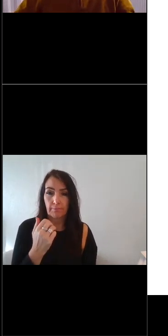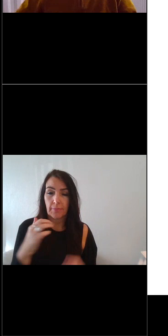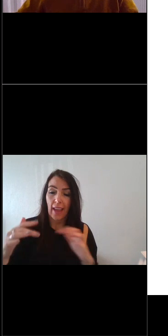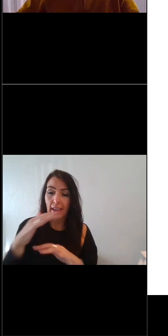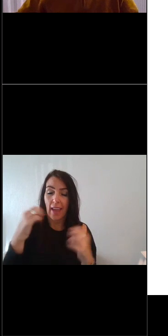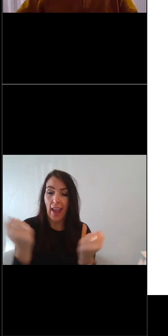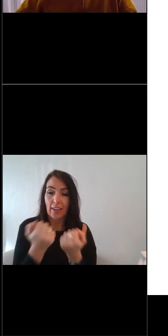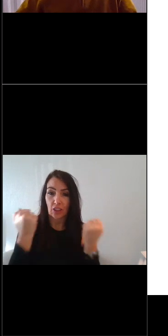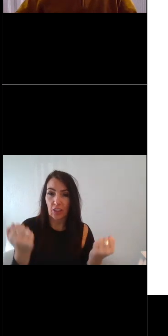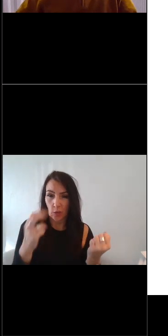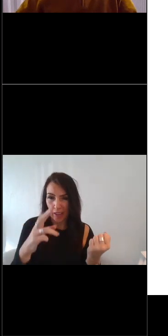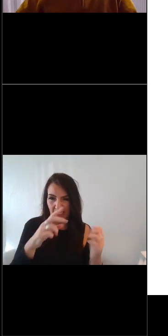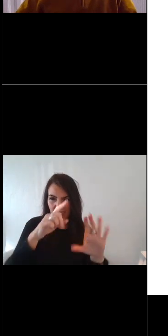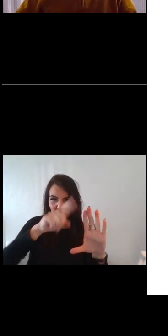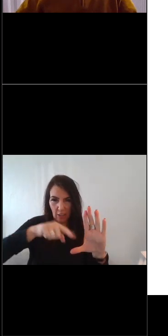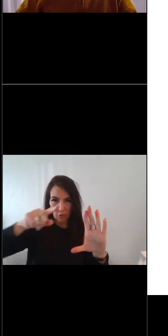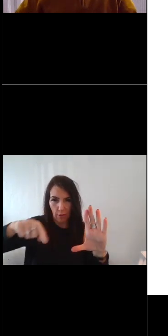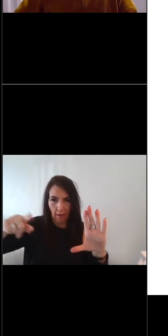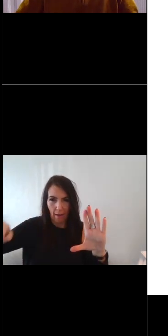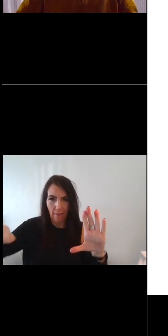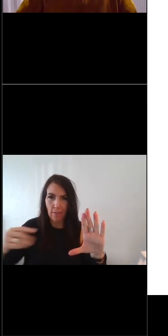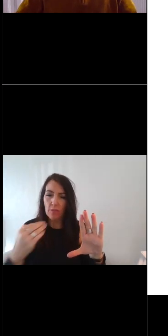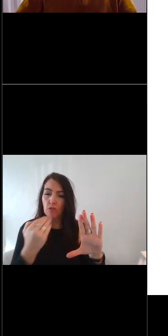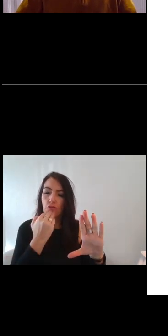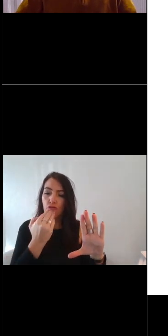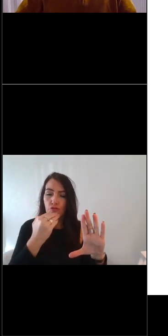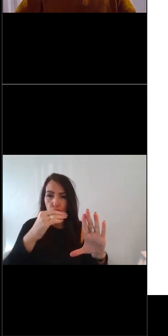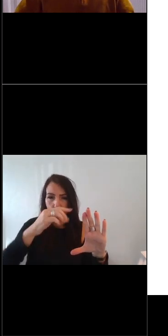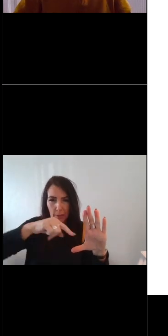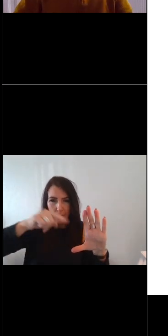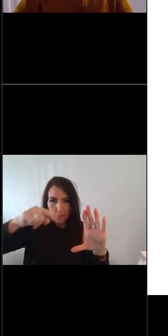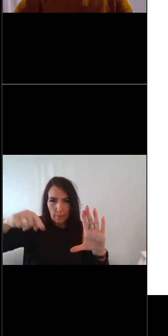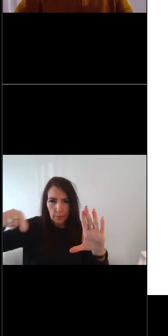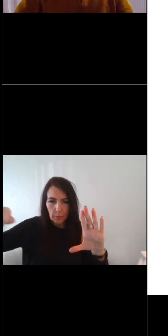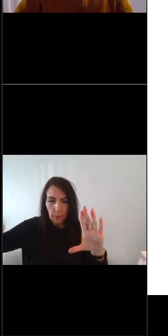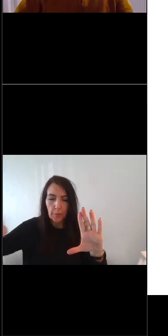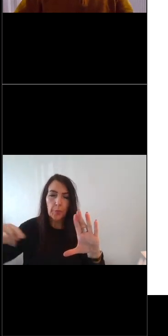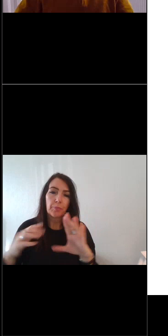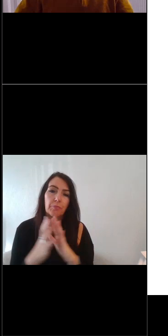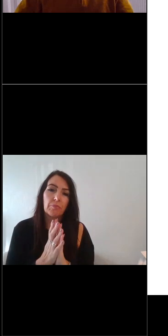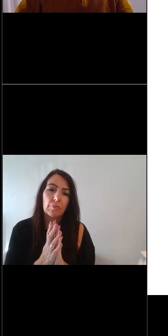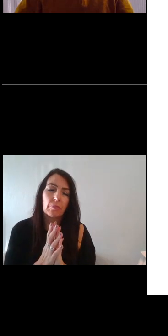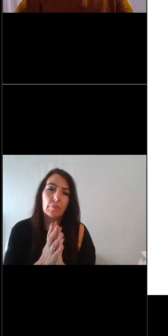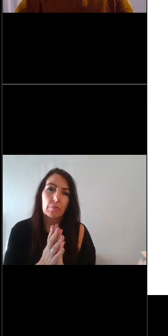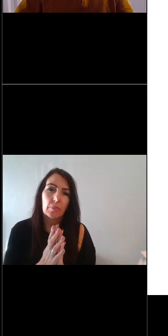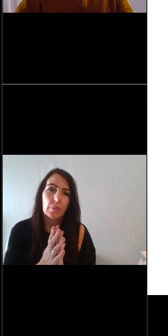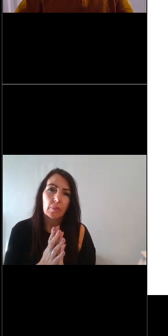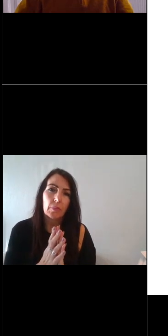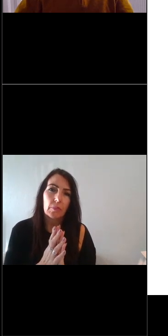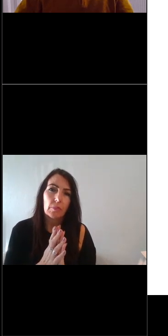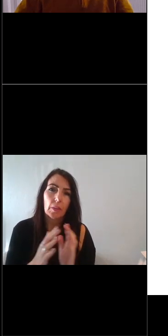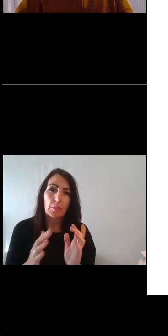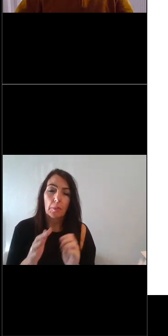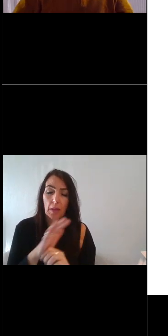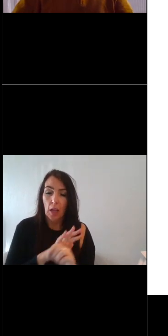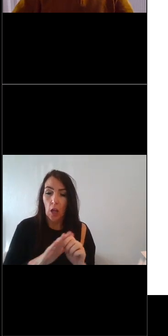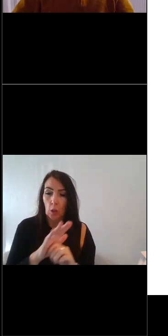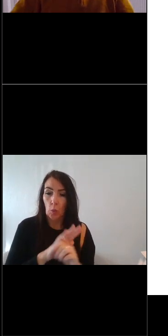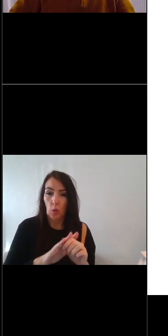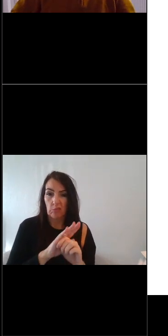that graph in the dark green band, can that be easily made bigger by the local substation